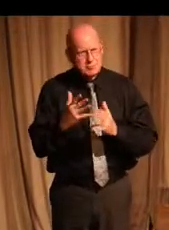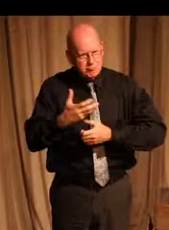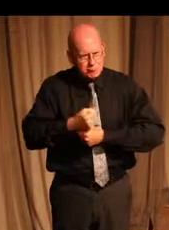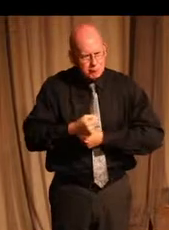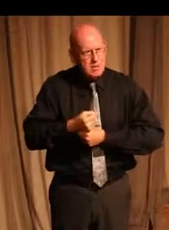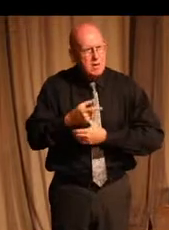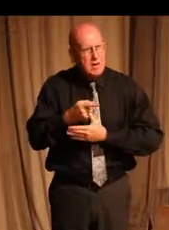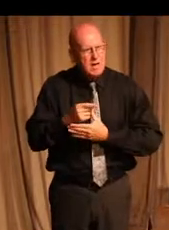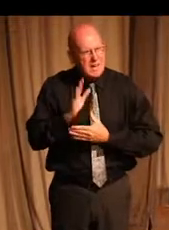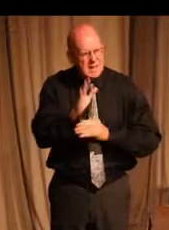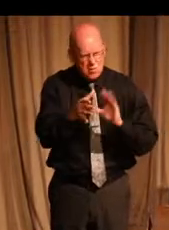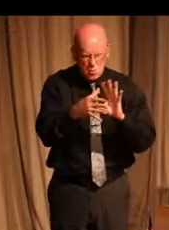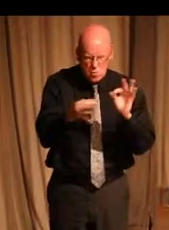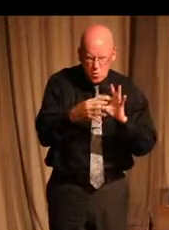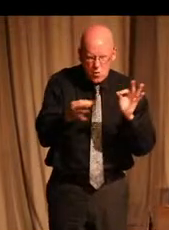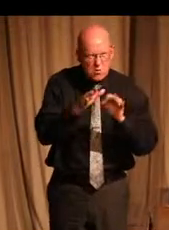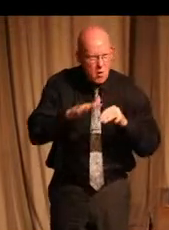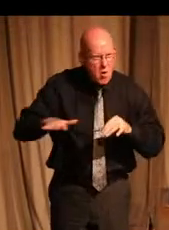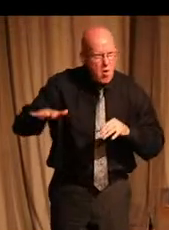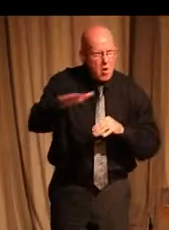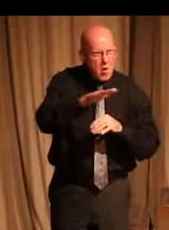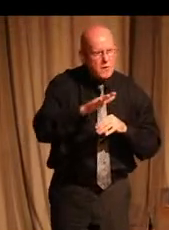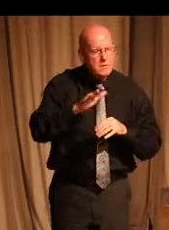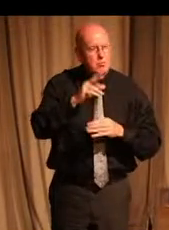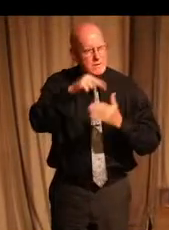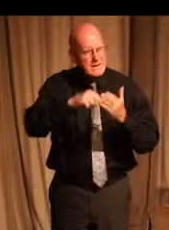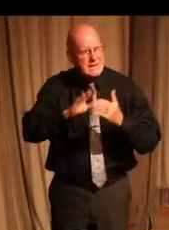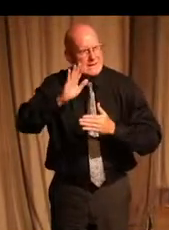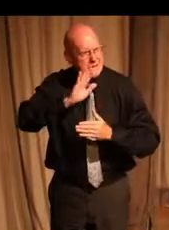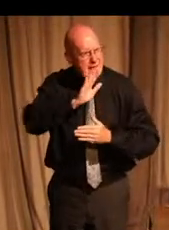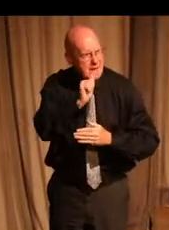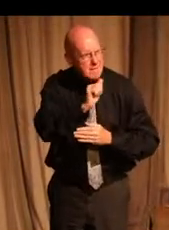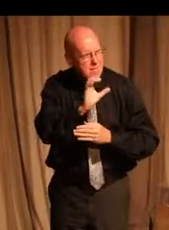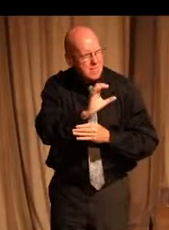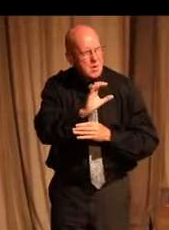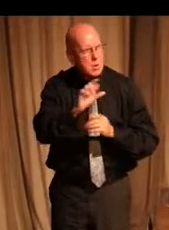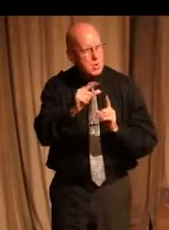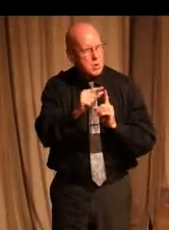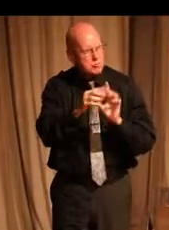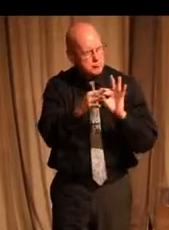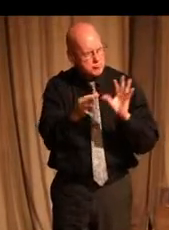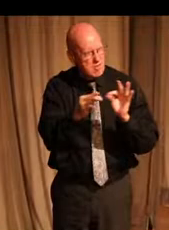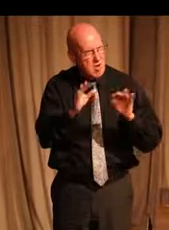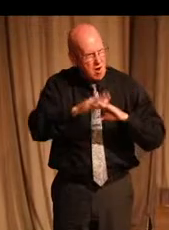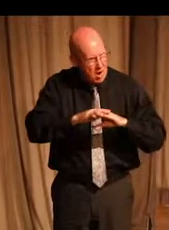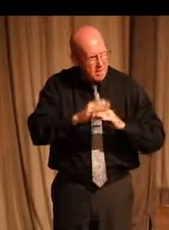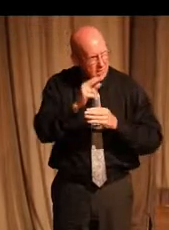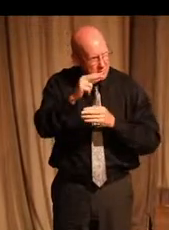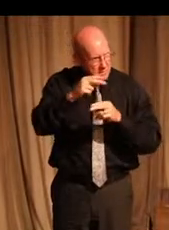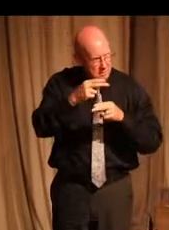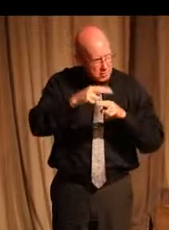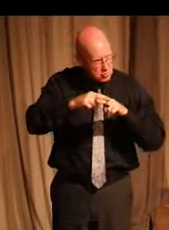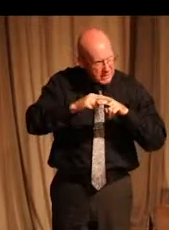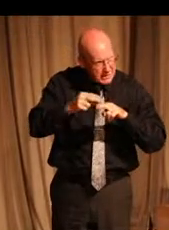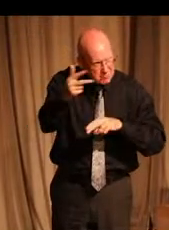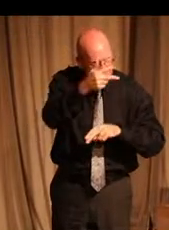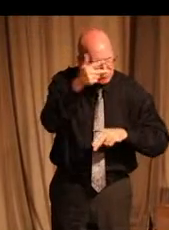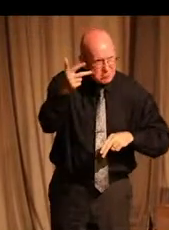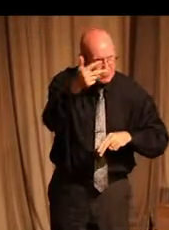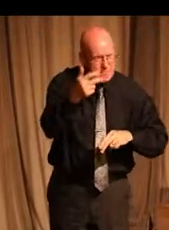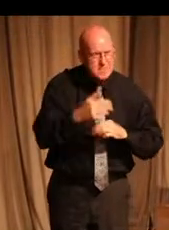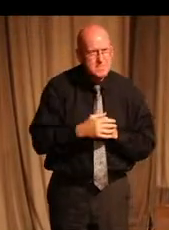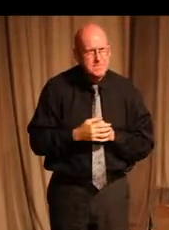his words all over the Miami Metro Rail. And so I think what I'm getting to is dreaming and imagination.